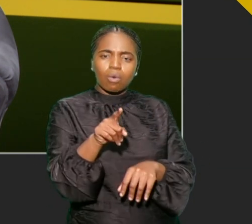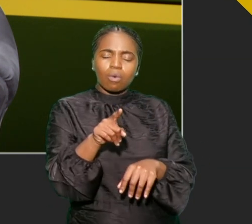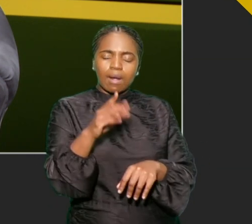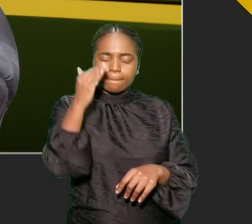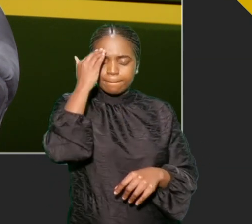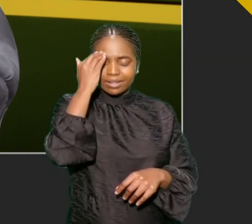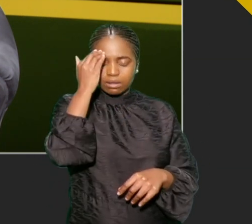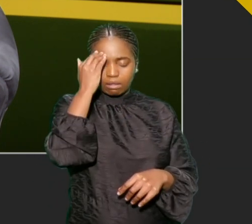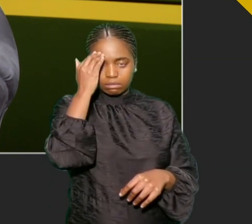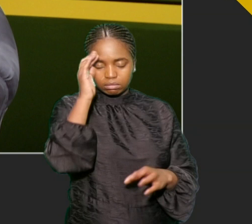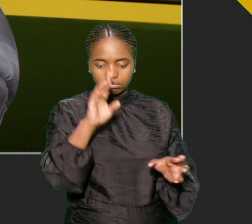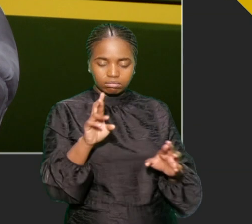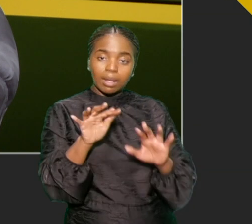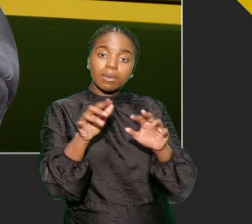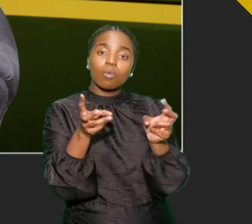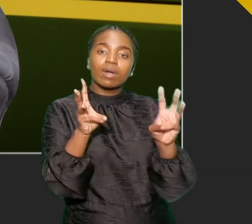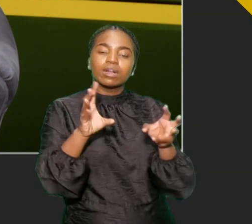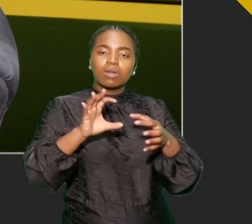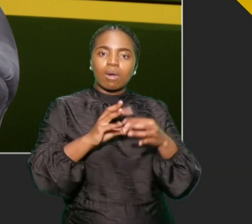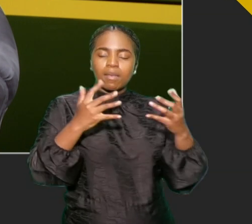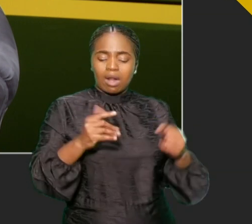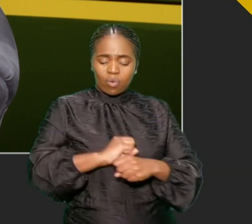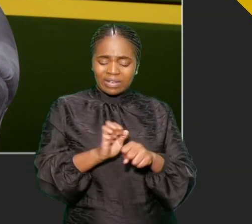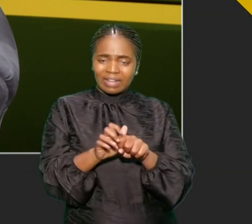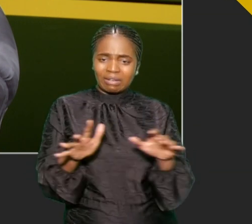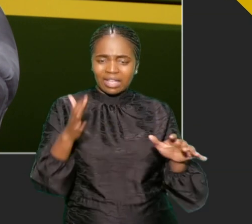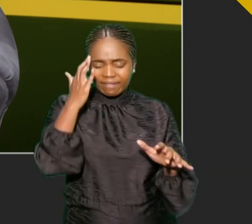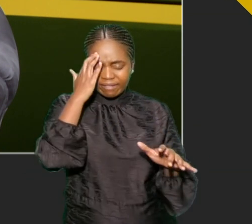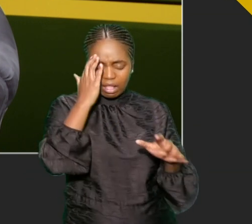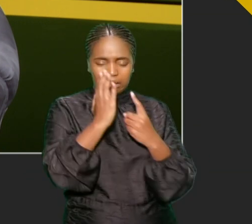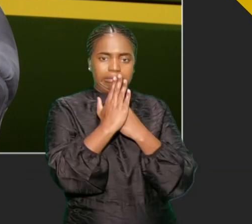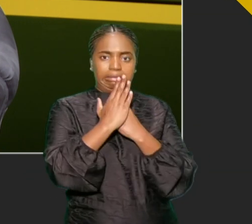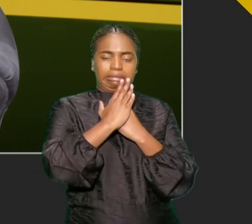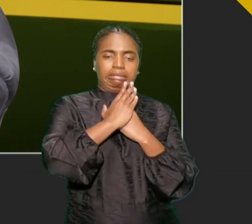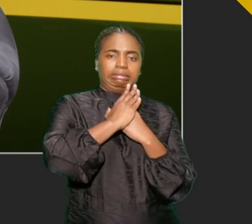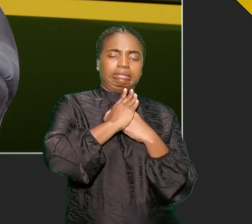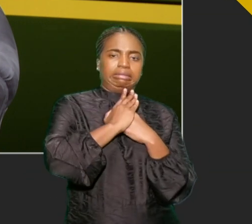mental approach would be to Mbukeliwe Tsohlelekhaya, who's going through a crisis at this very point?